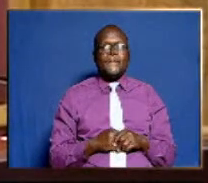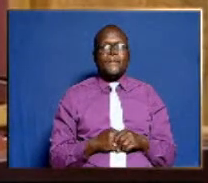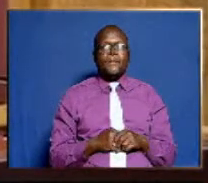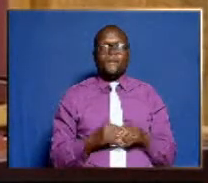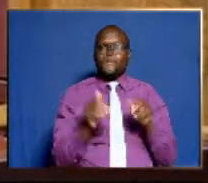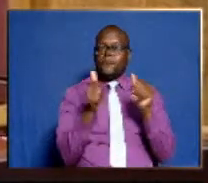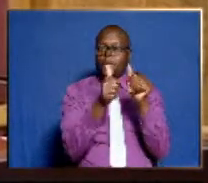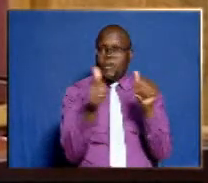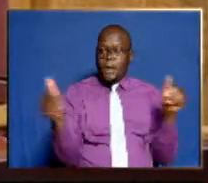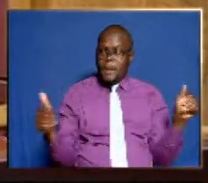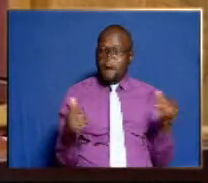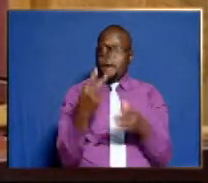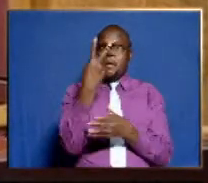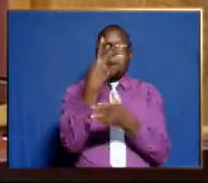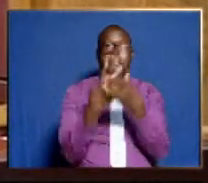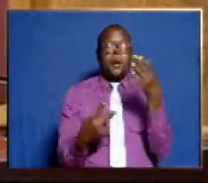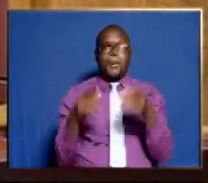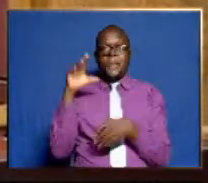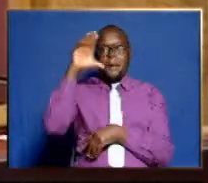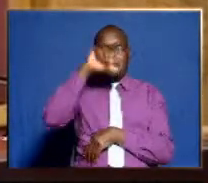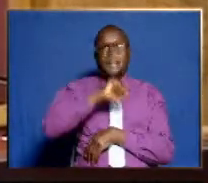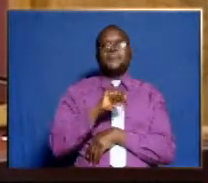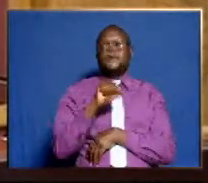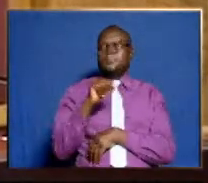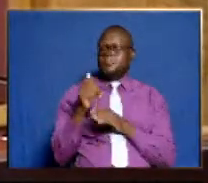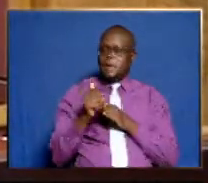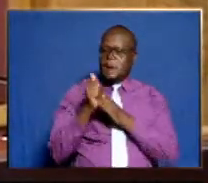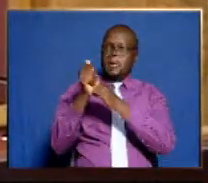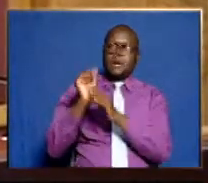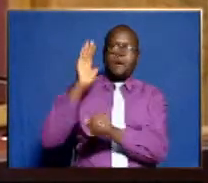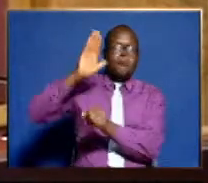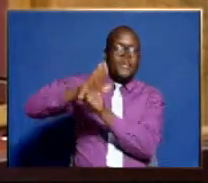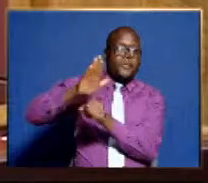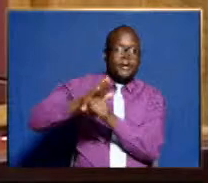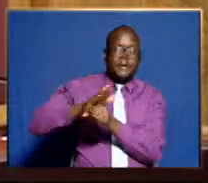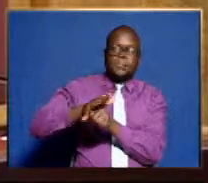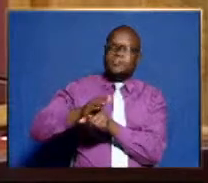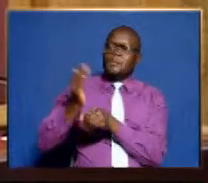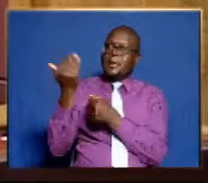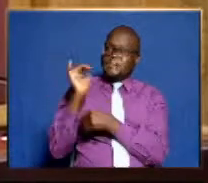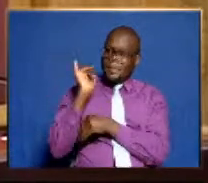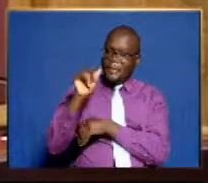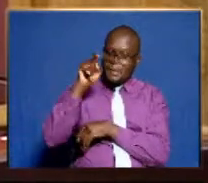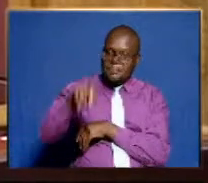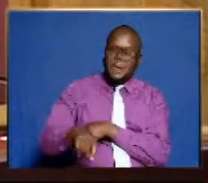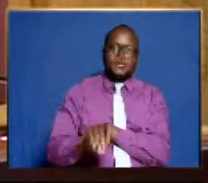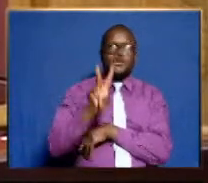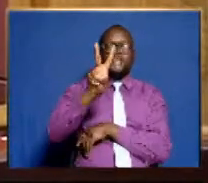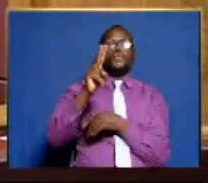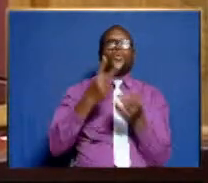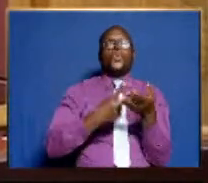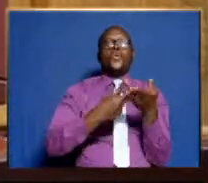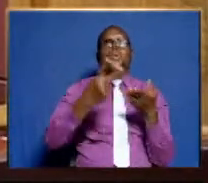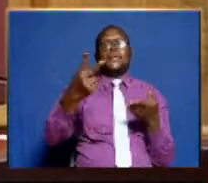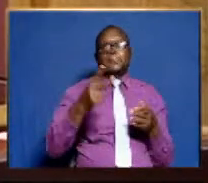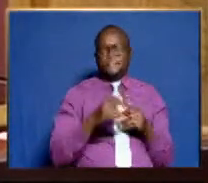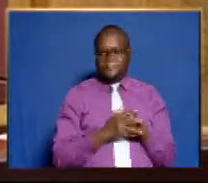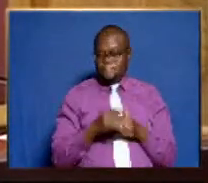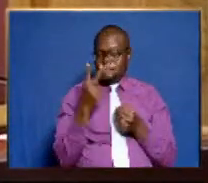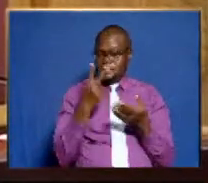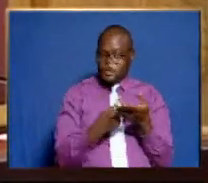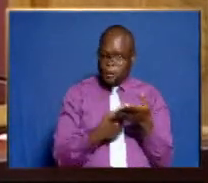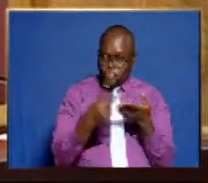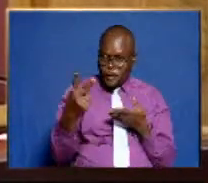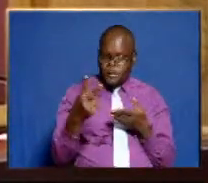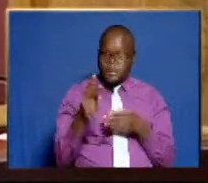Well, both of them are absent, so the leader of majority, we probably expect that it should take 2 weeks. 2 weeks.